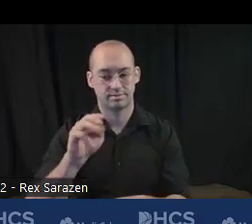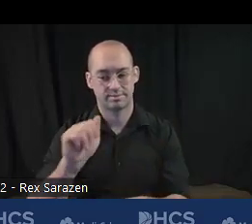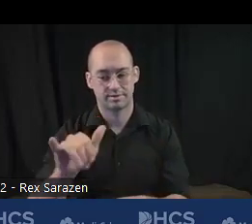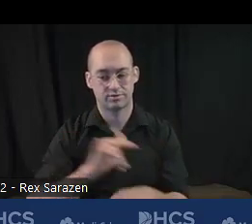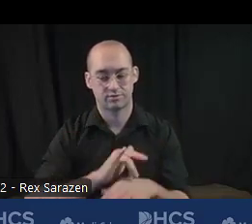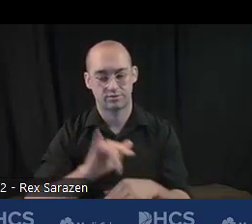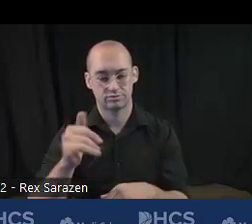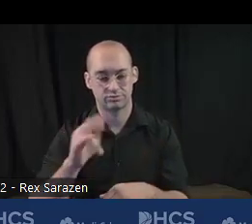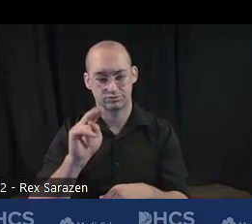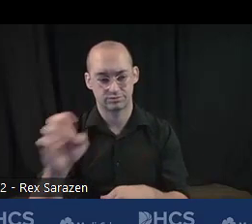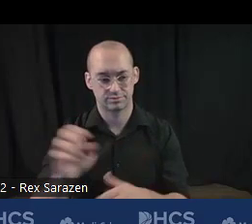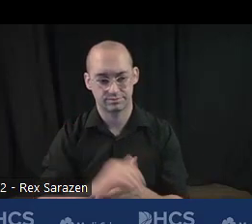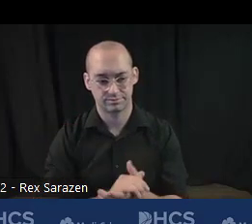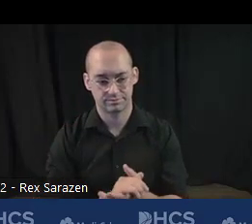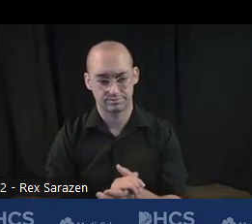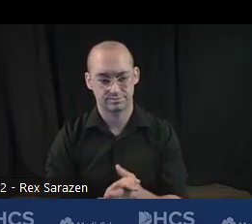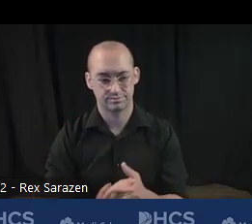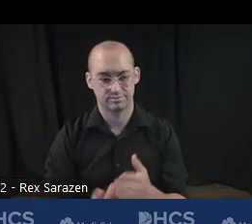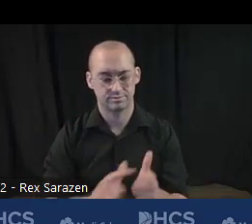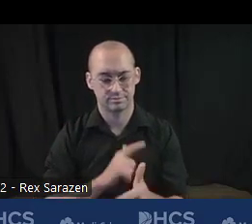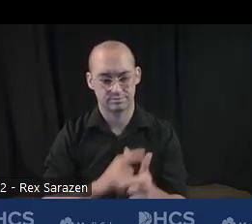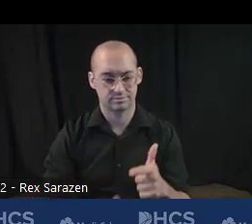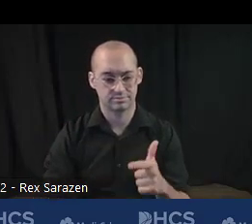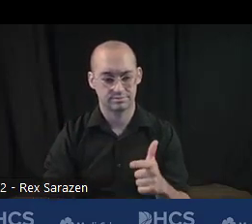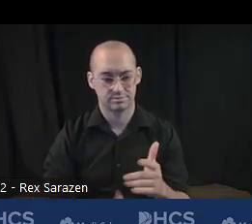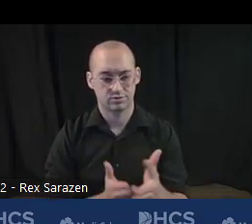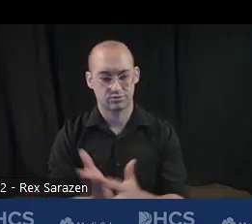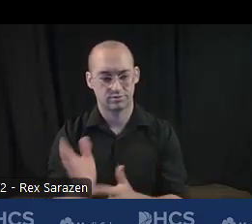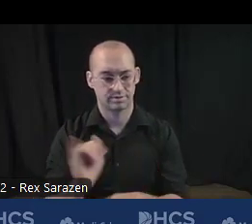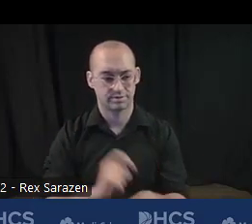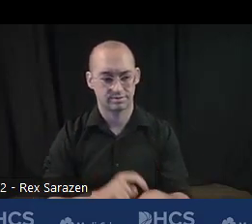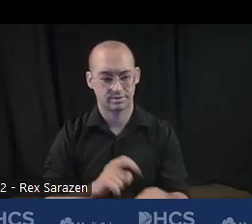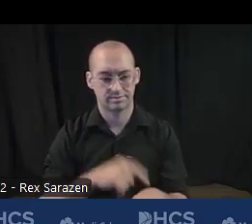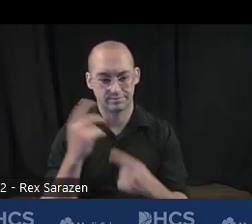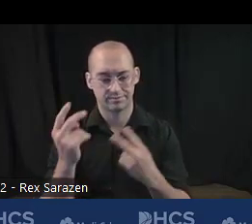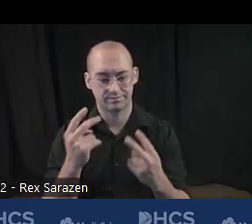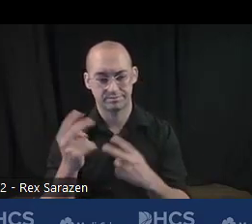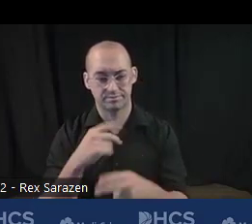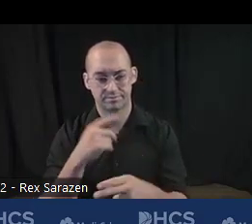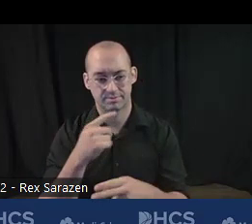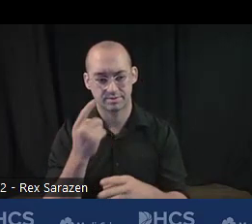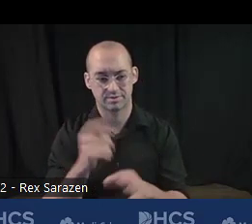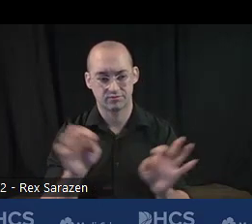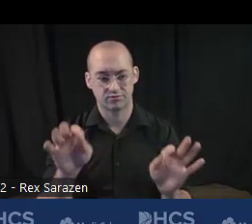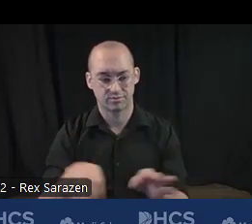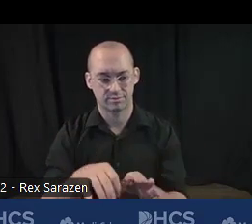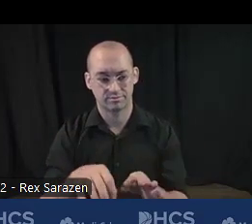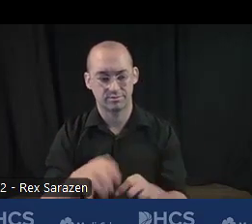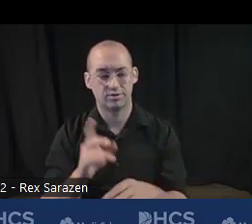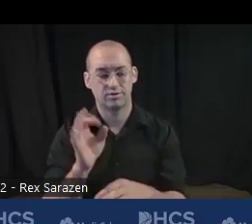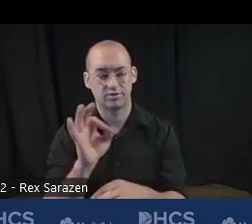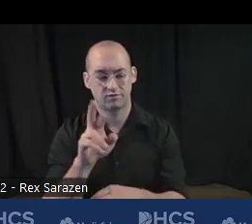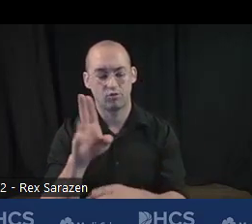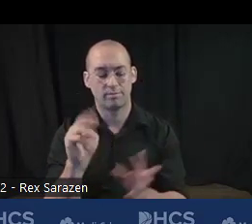June. And then also throughout this time, we've continued attending public forums to keep broader stakeholders informed.